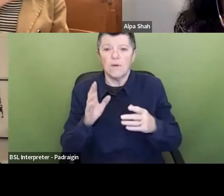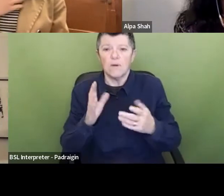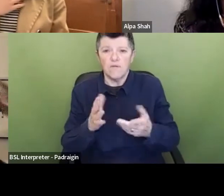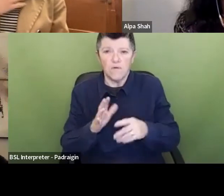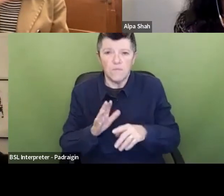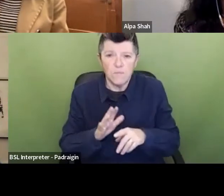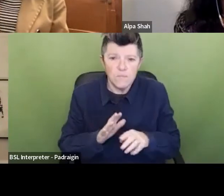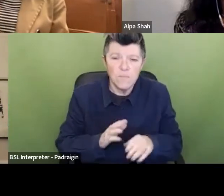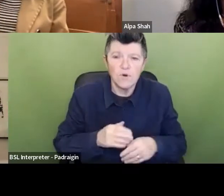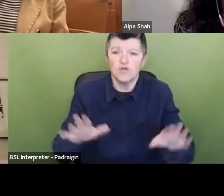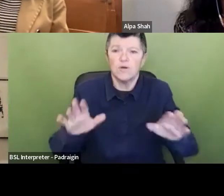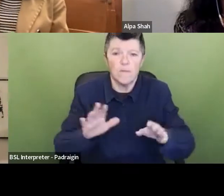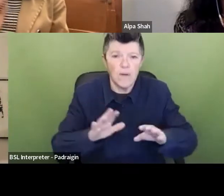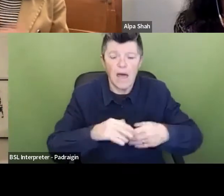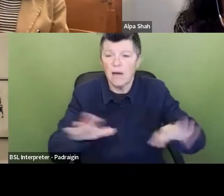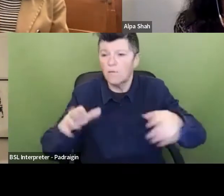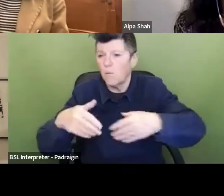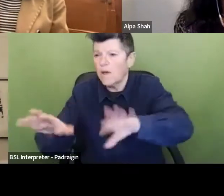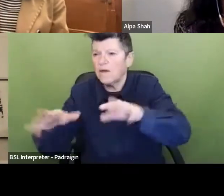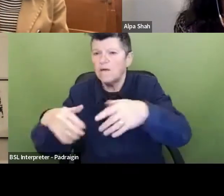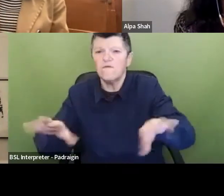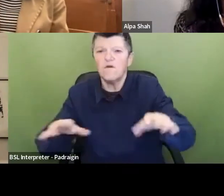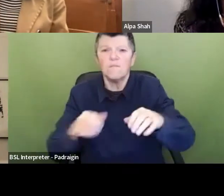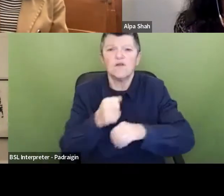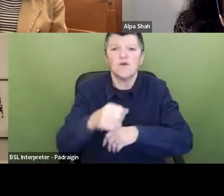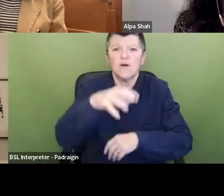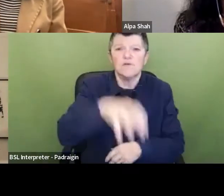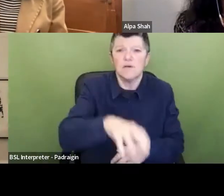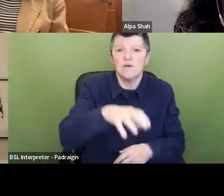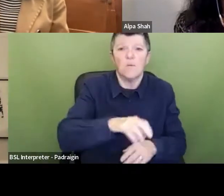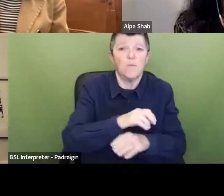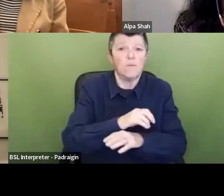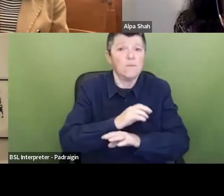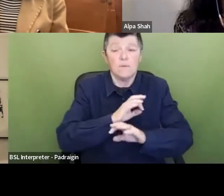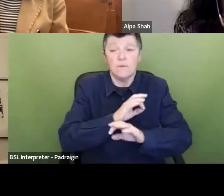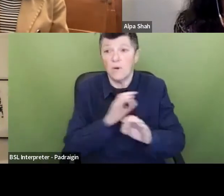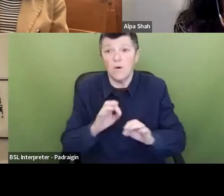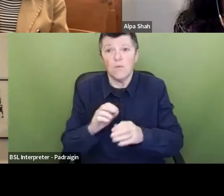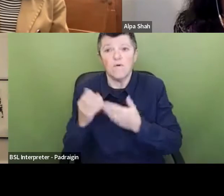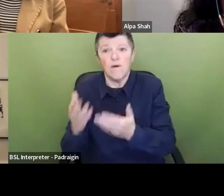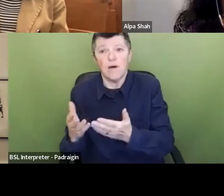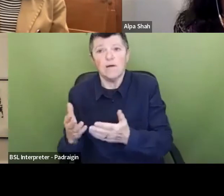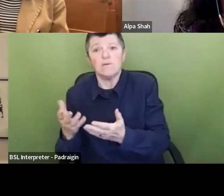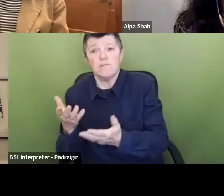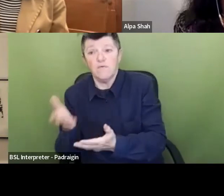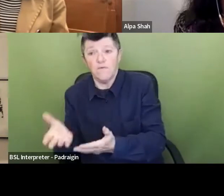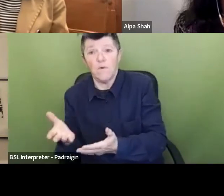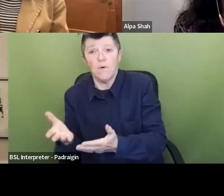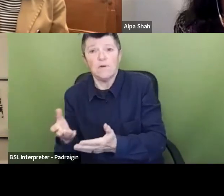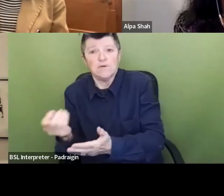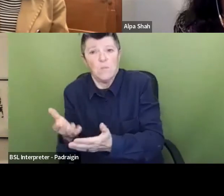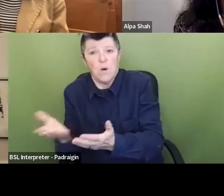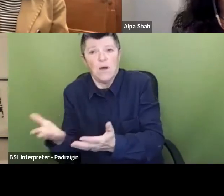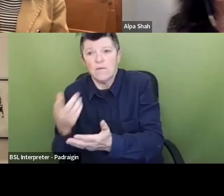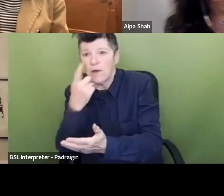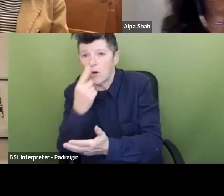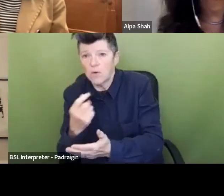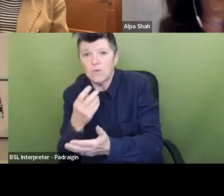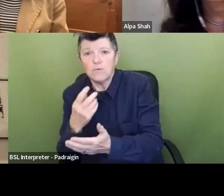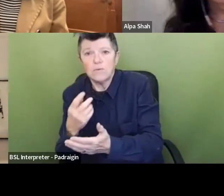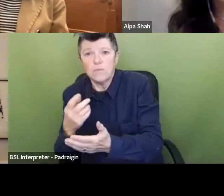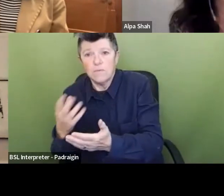from the street, out and away from the train station, without providing them any kind of space where they could be, is reasonably